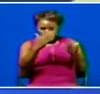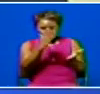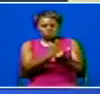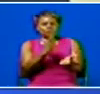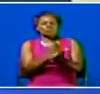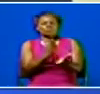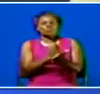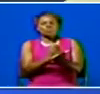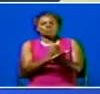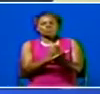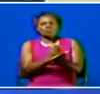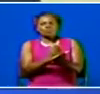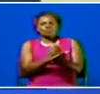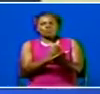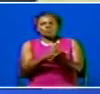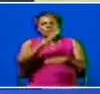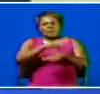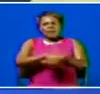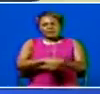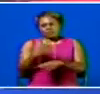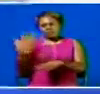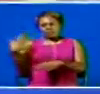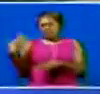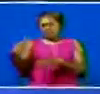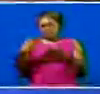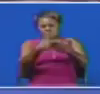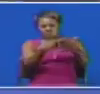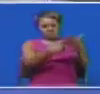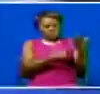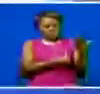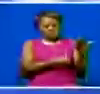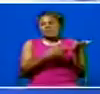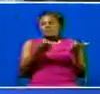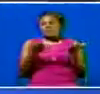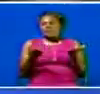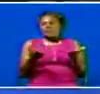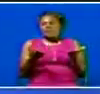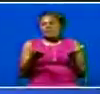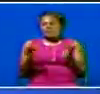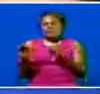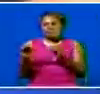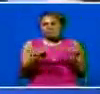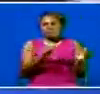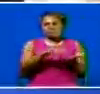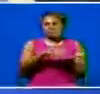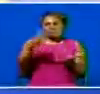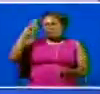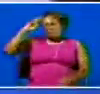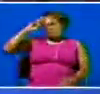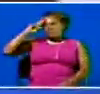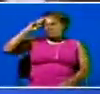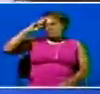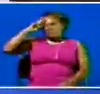this institution. So get us these papers. And the debate may now be shifting more towards the reason for the